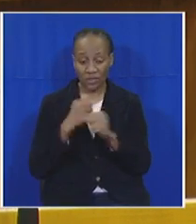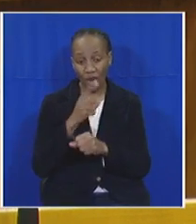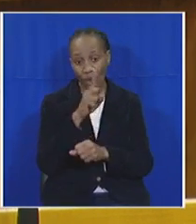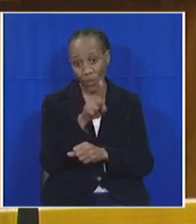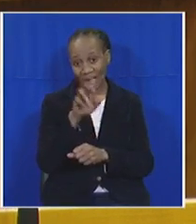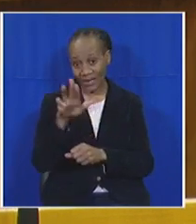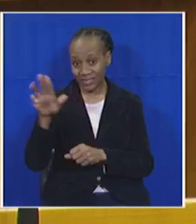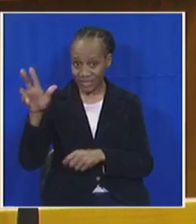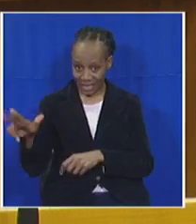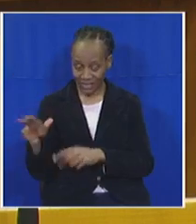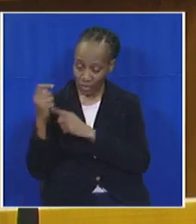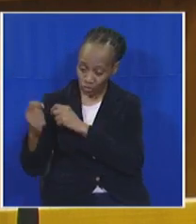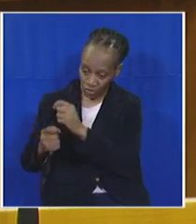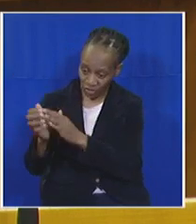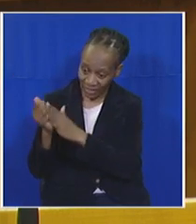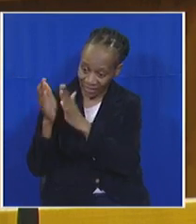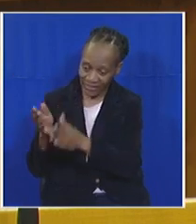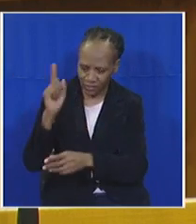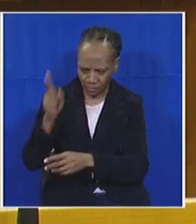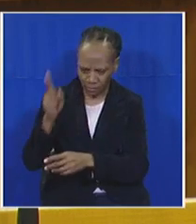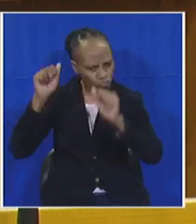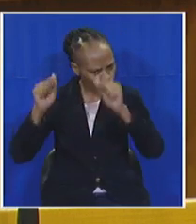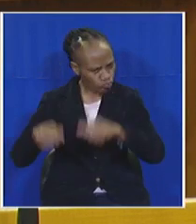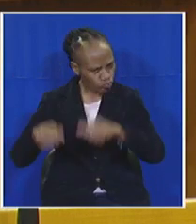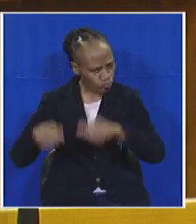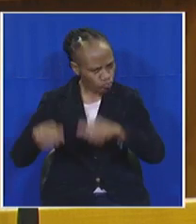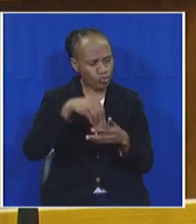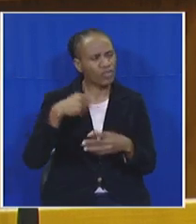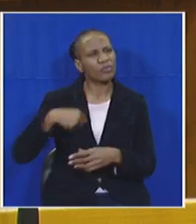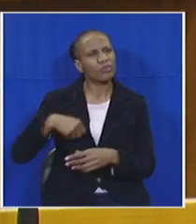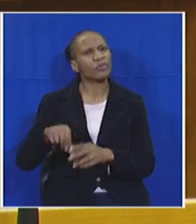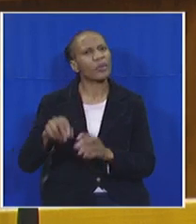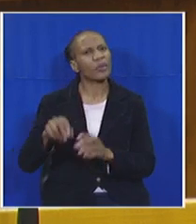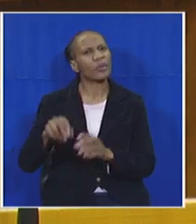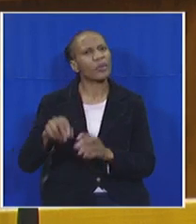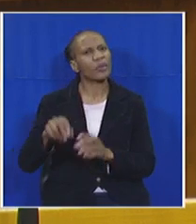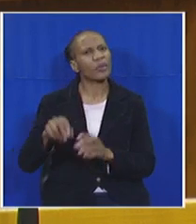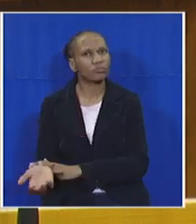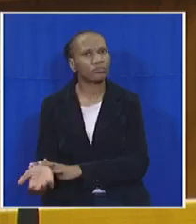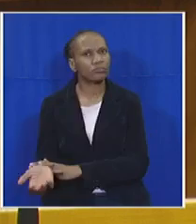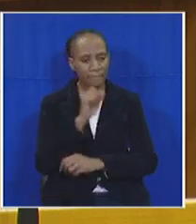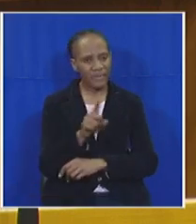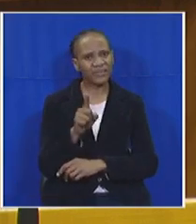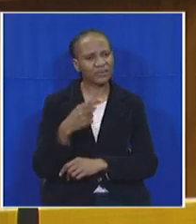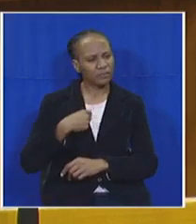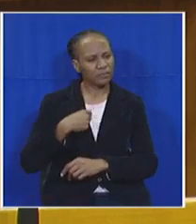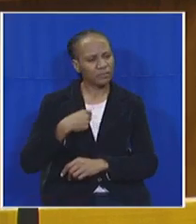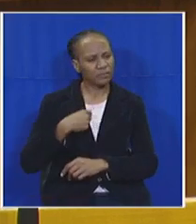1998, traditional leaders must be permitted to participate in municipal councils. We, however, question